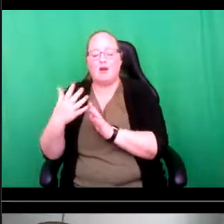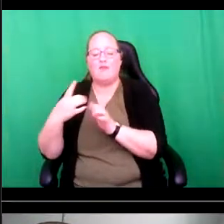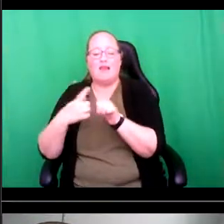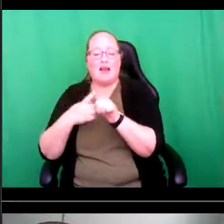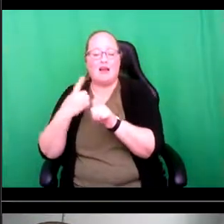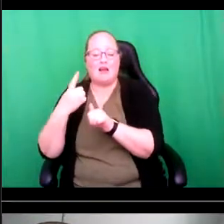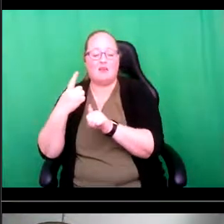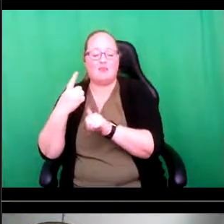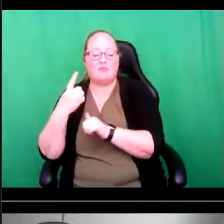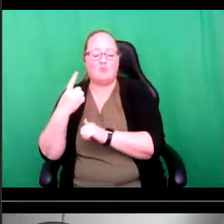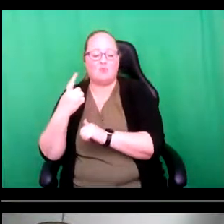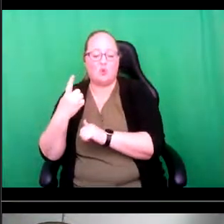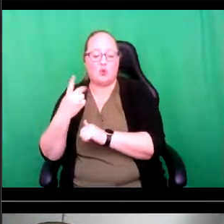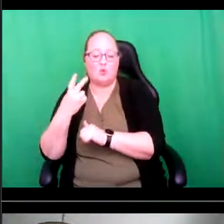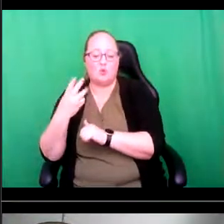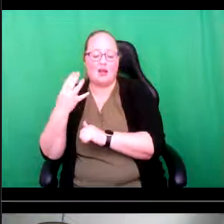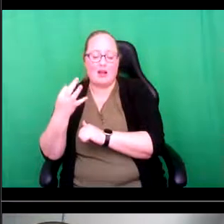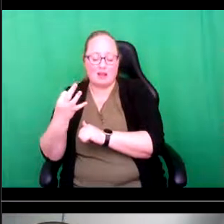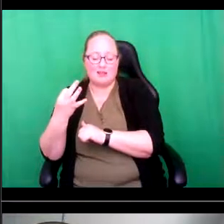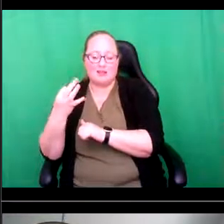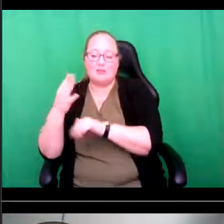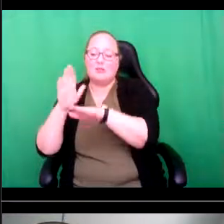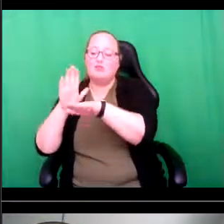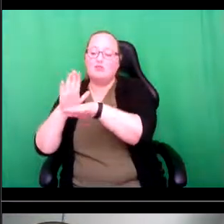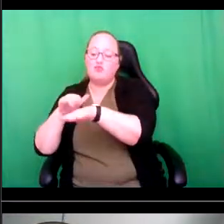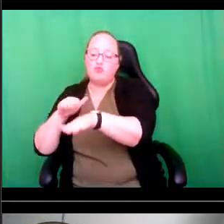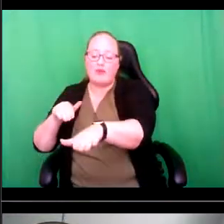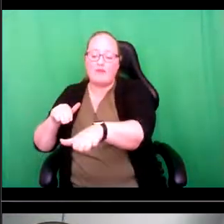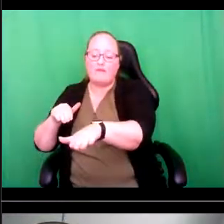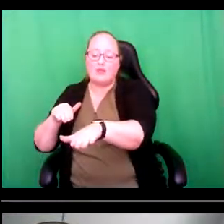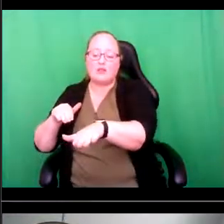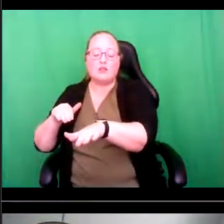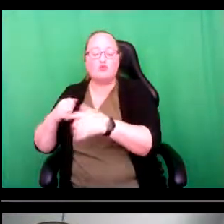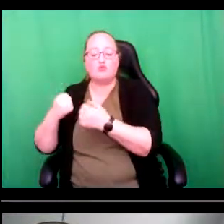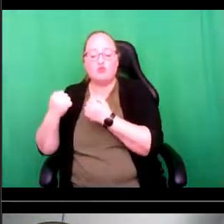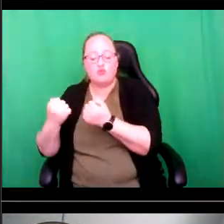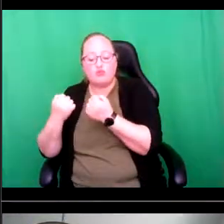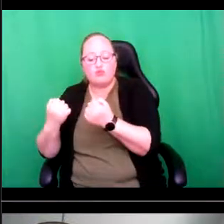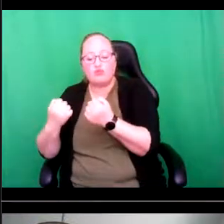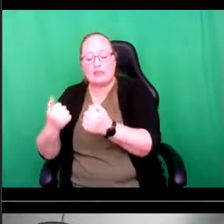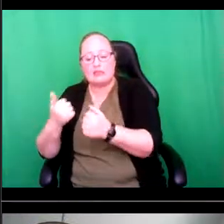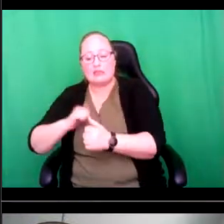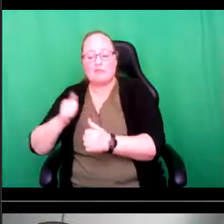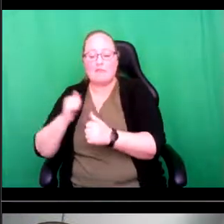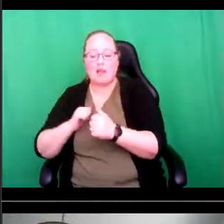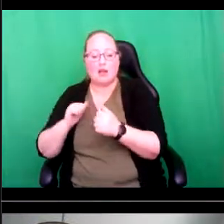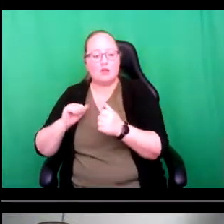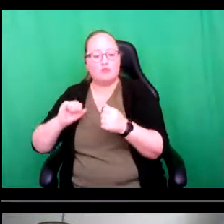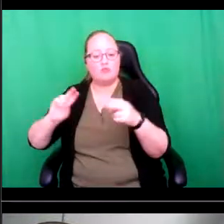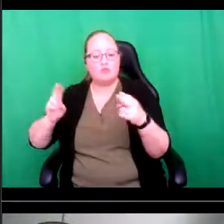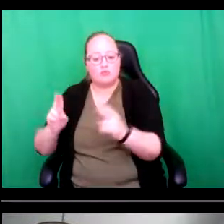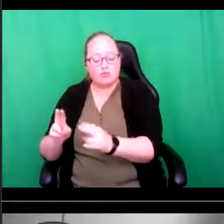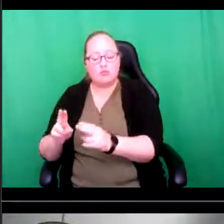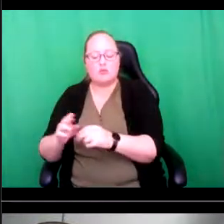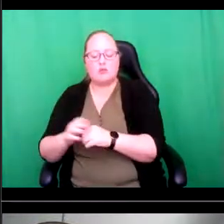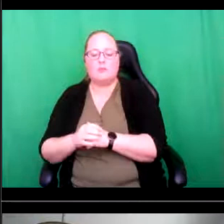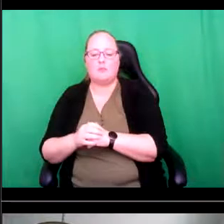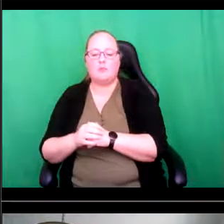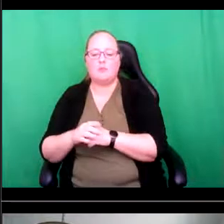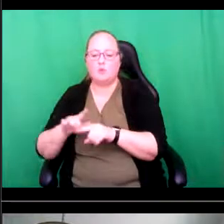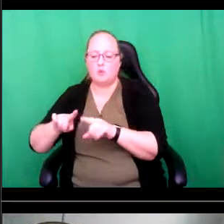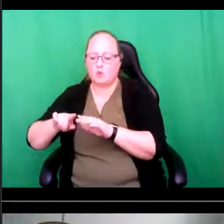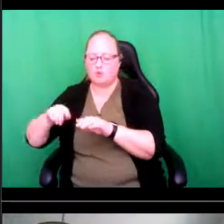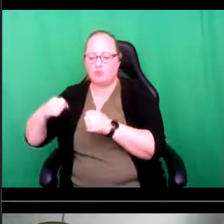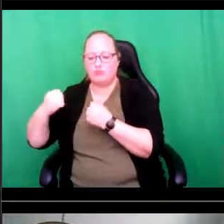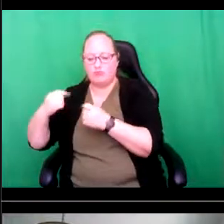And flows on this section we're expecting to decrease in the westbound direction by between 10 and